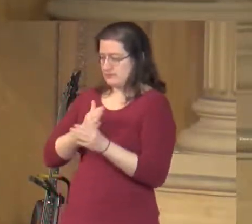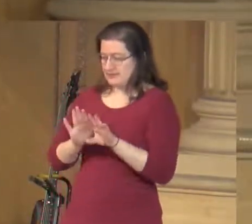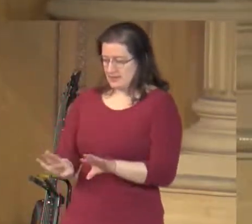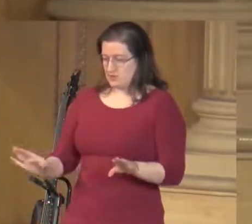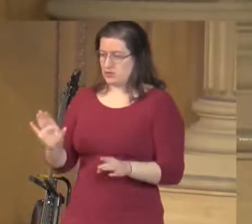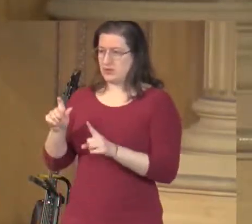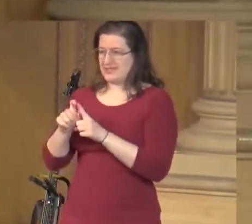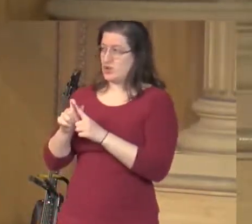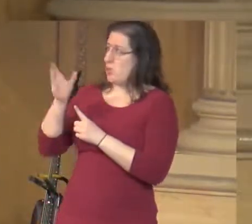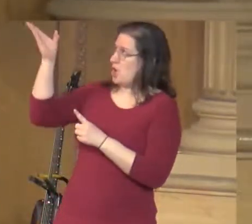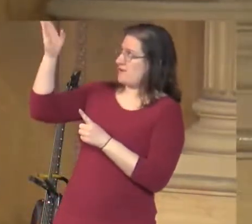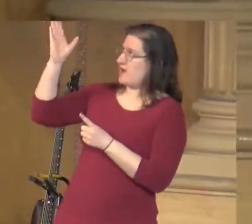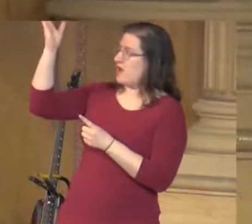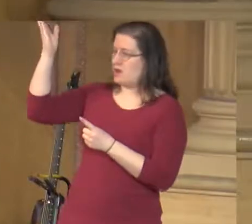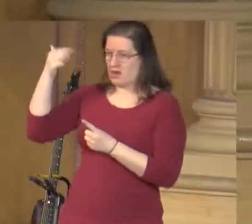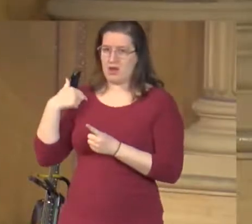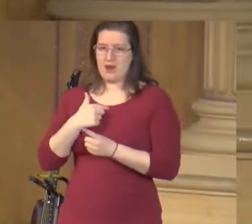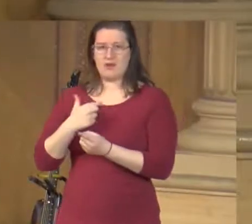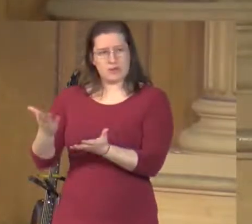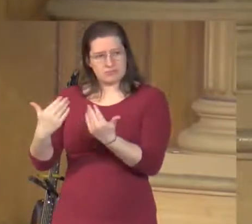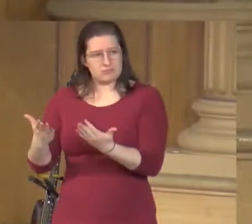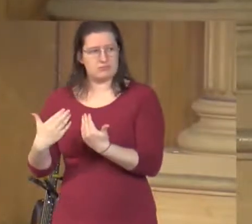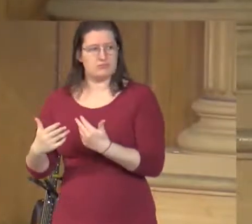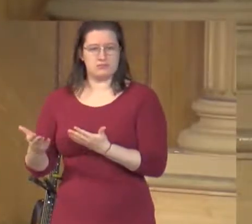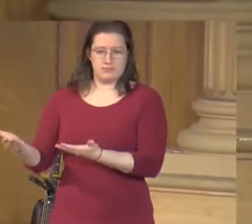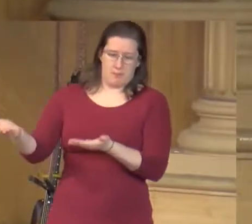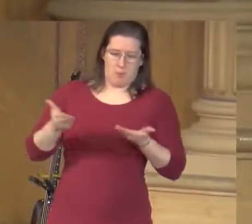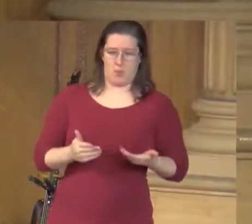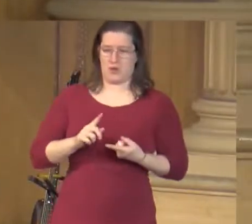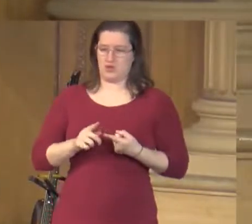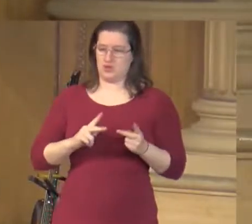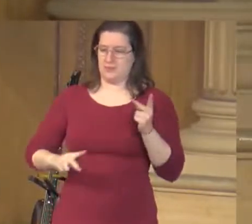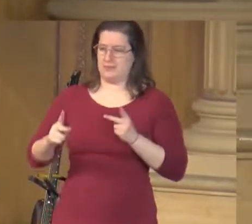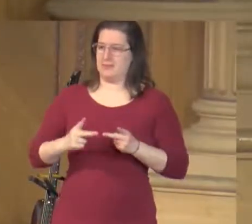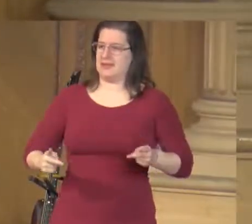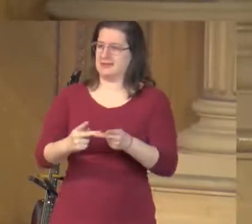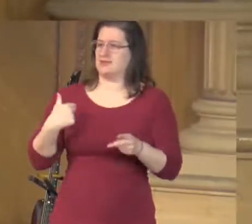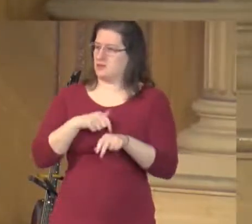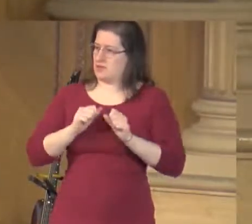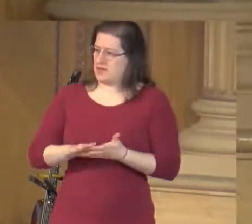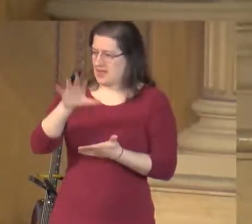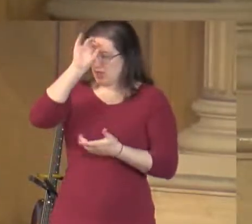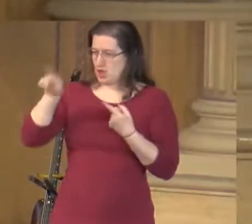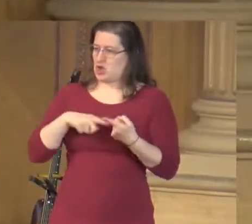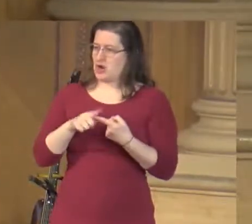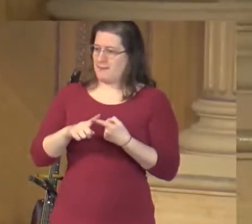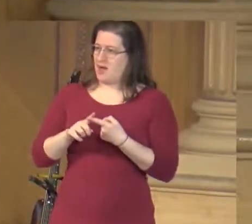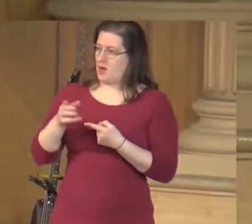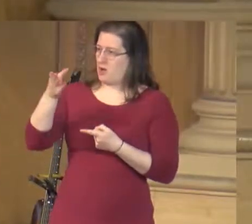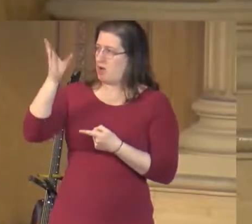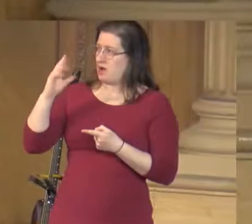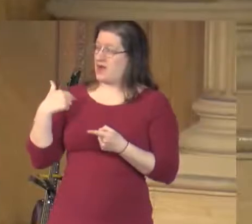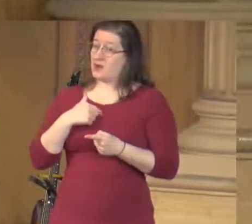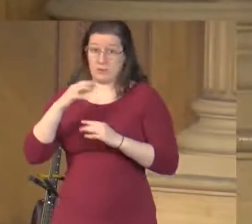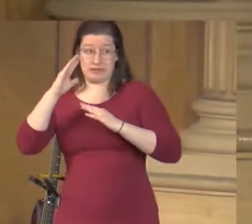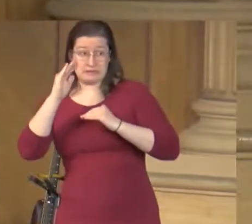word, and we keep them around places where they're going to be learning the word of God, and we do so expecting a harvest. We want them to walk with Jesus.